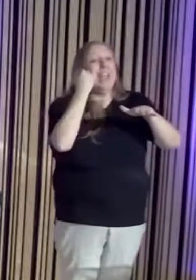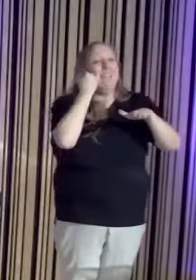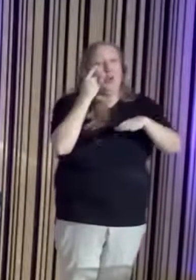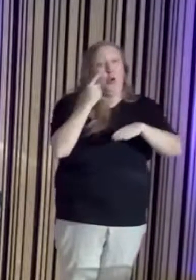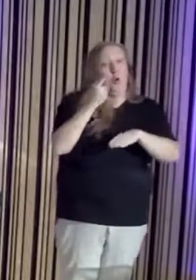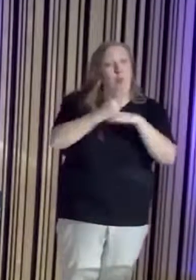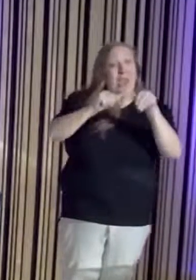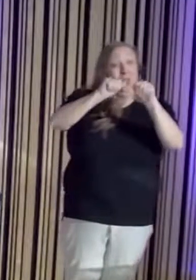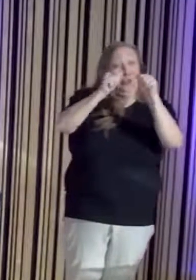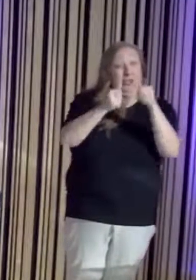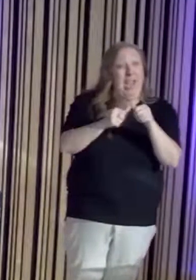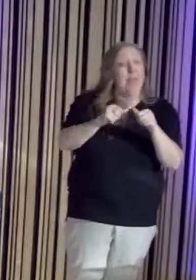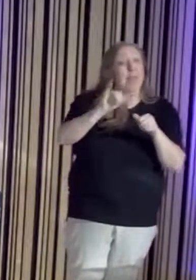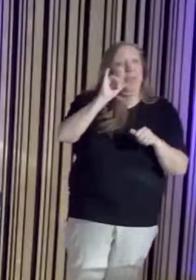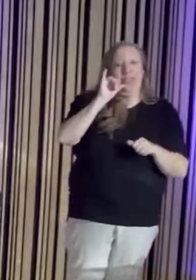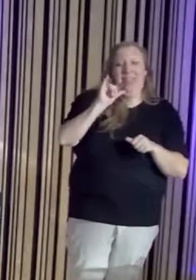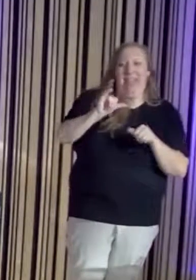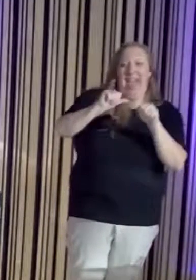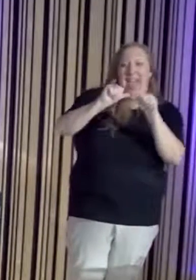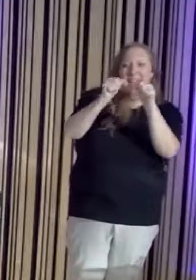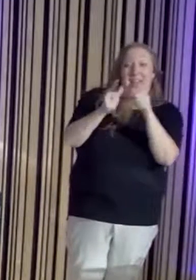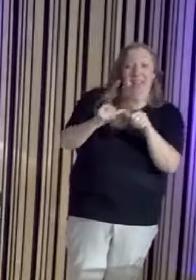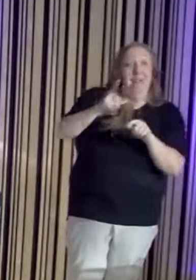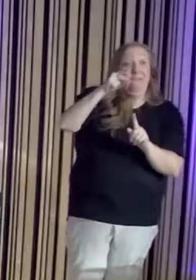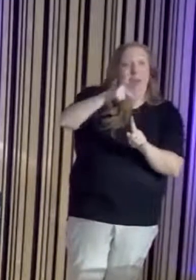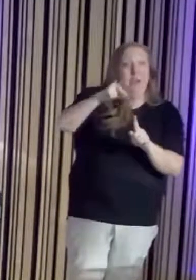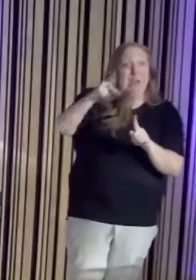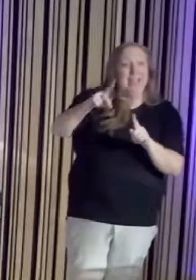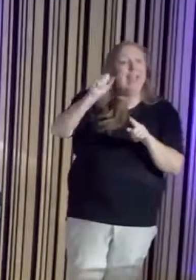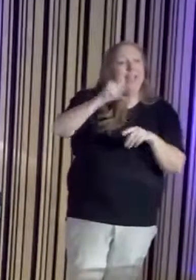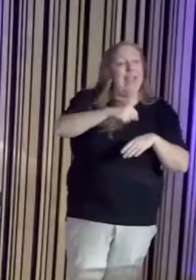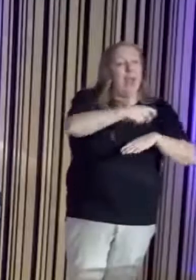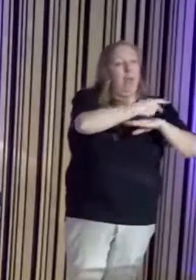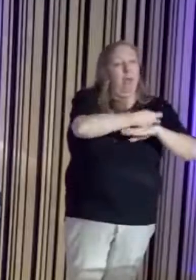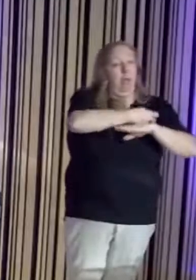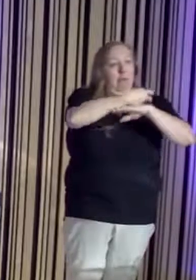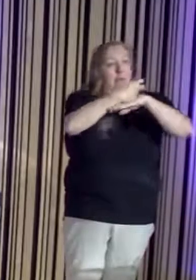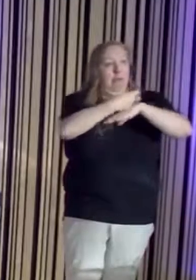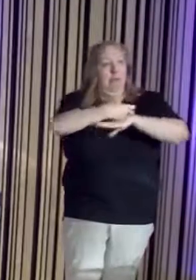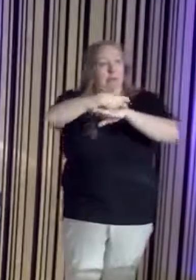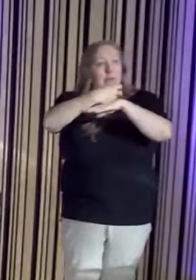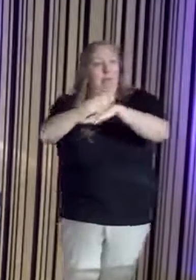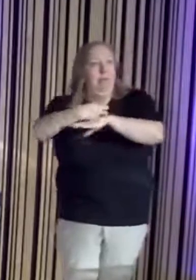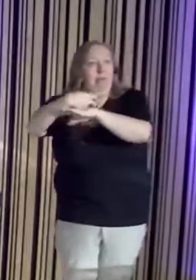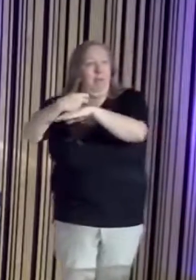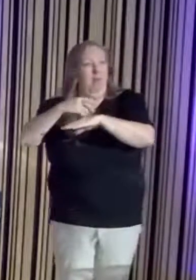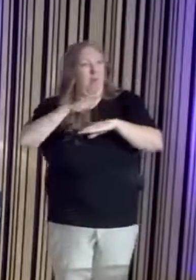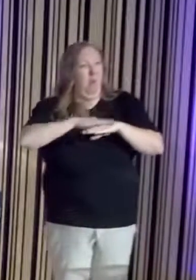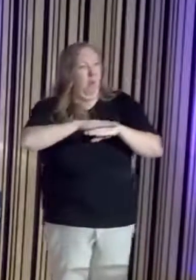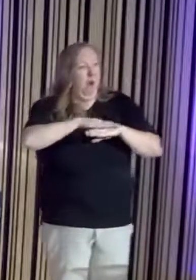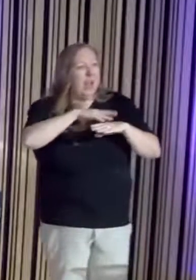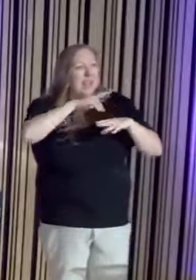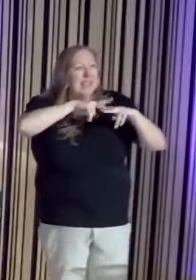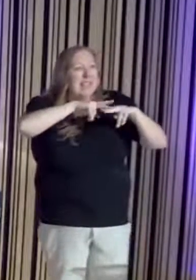on. Cool. And these organisms have all kinds of amazing,